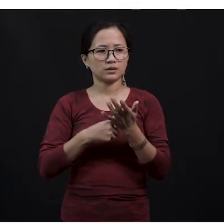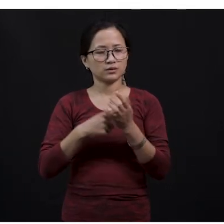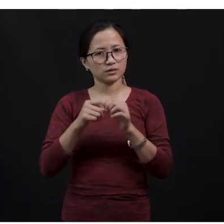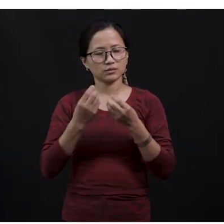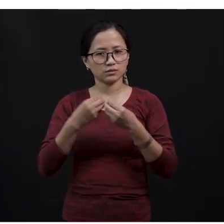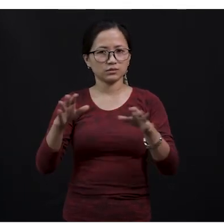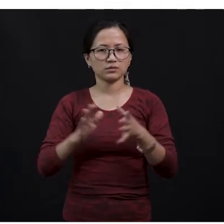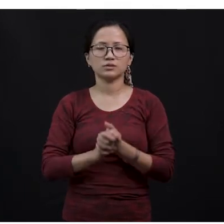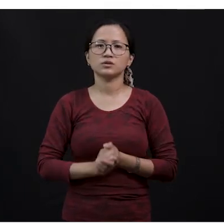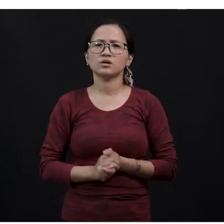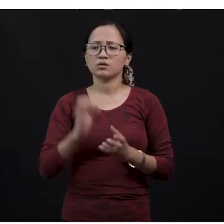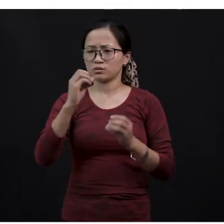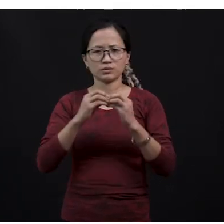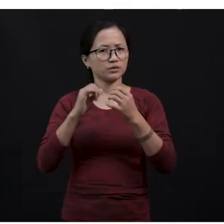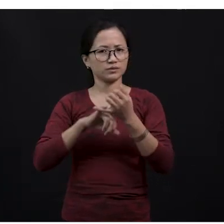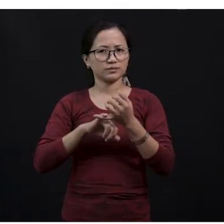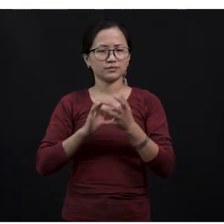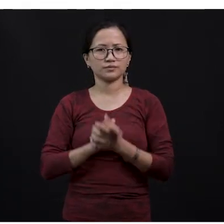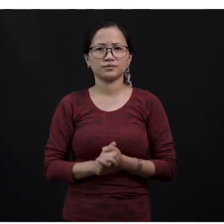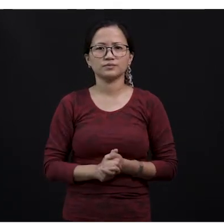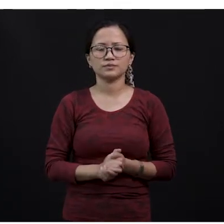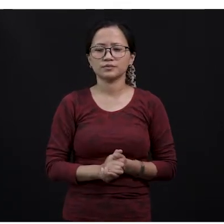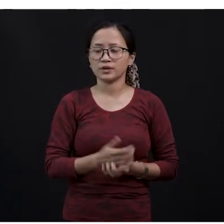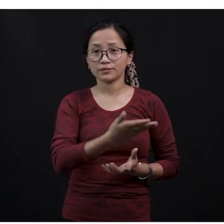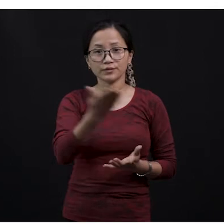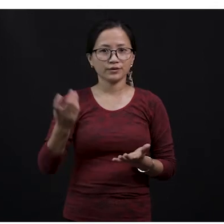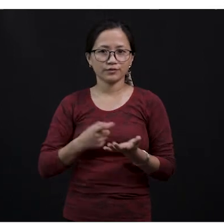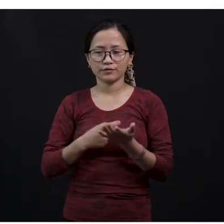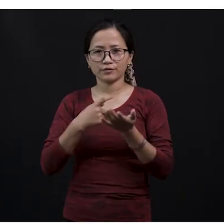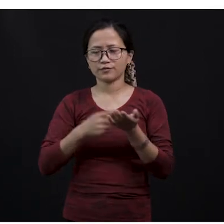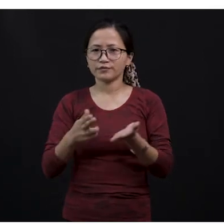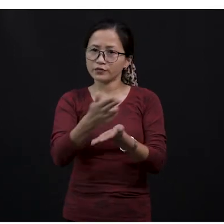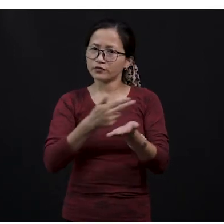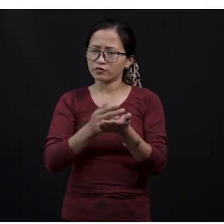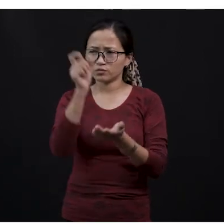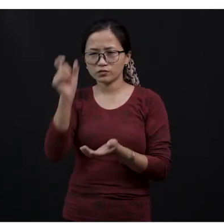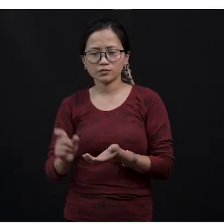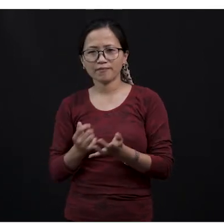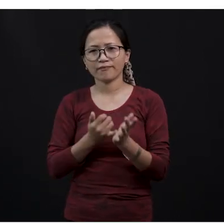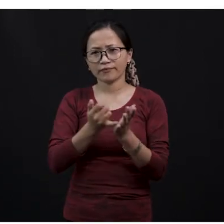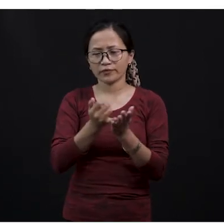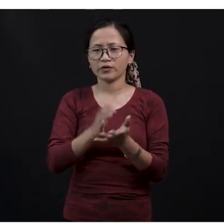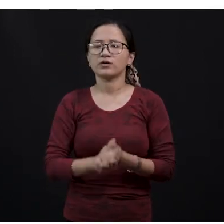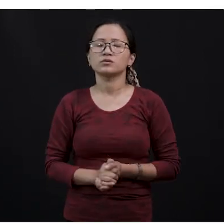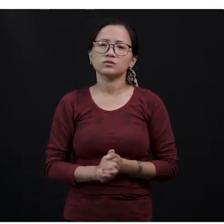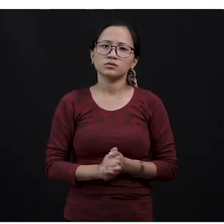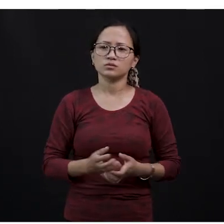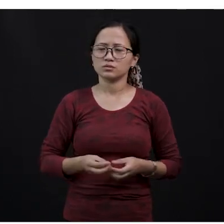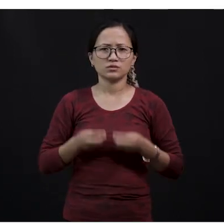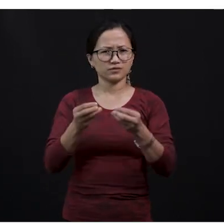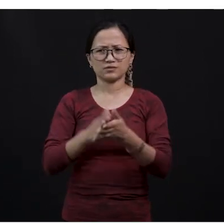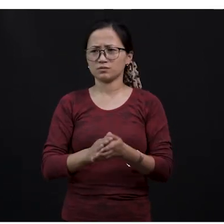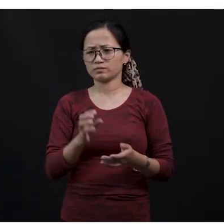there was a famine, so obviously because of the famine, the farmers could not give any